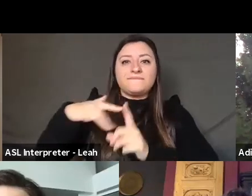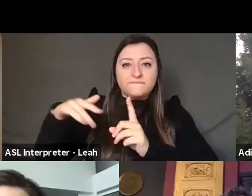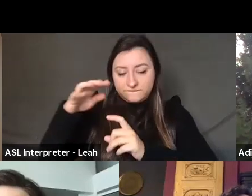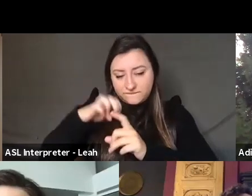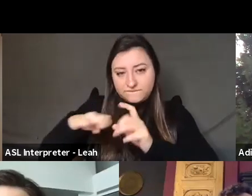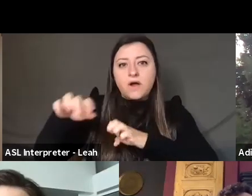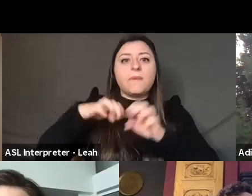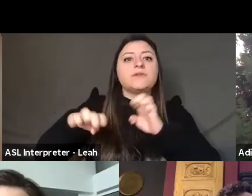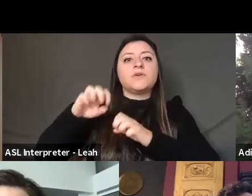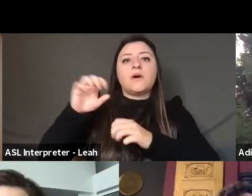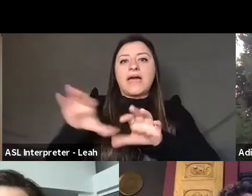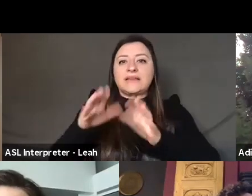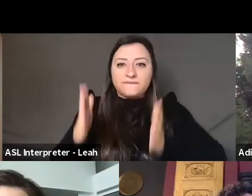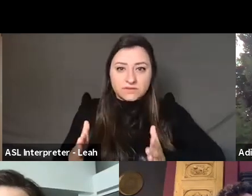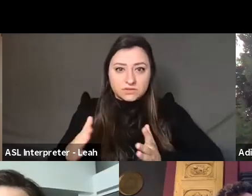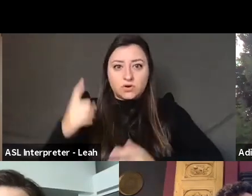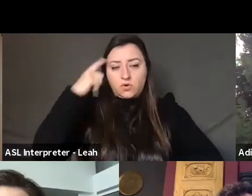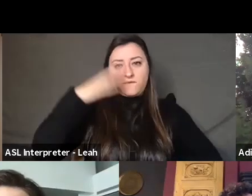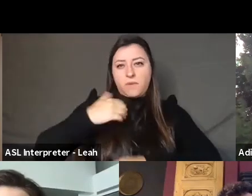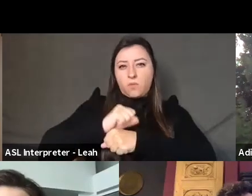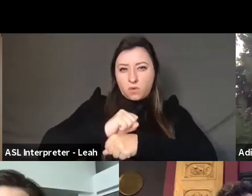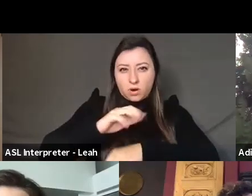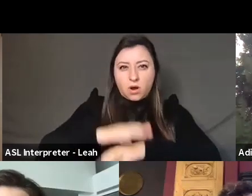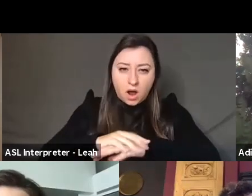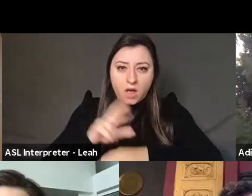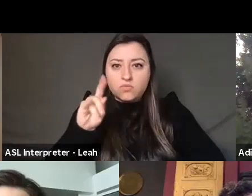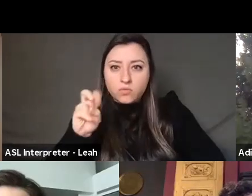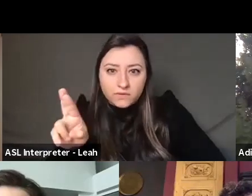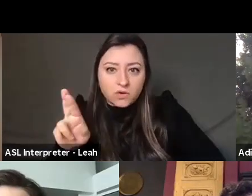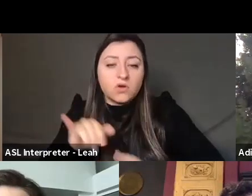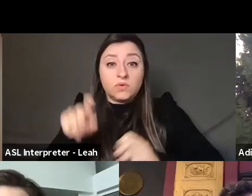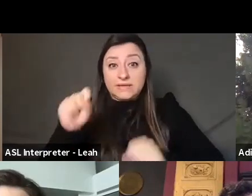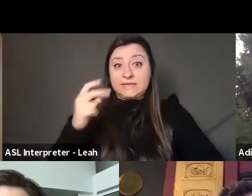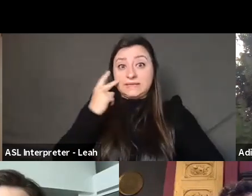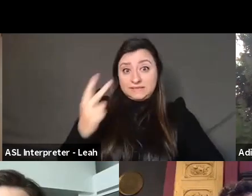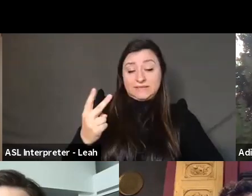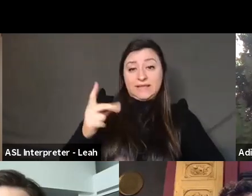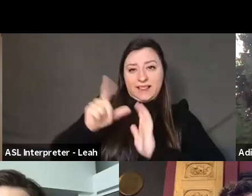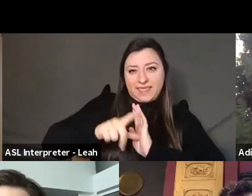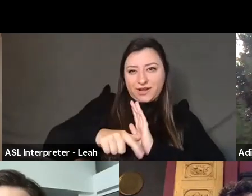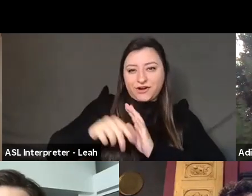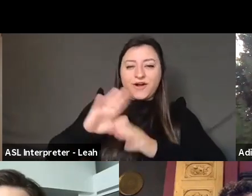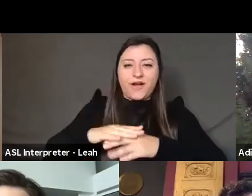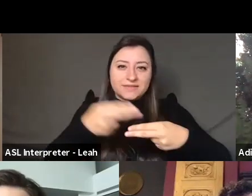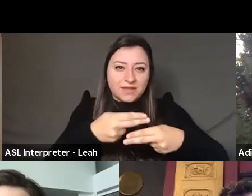activist known for my work on the Beirut River, which we'll be seeing a bit later. And